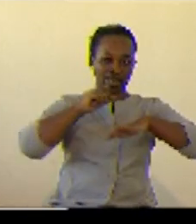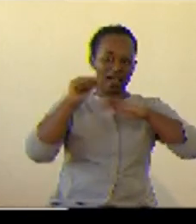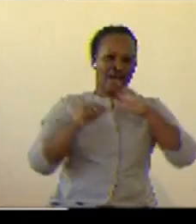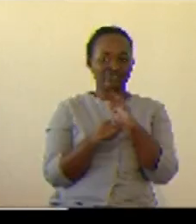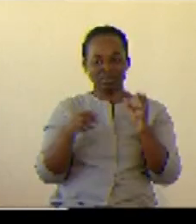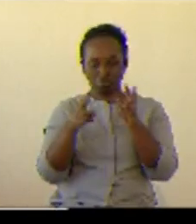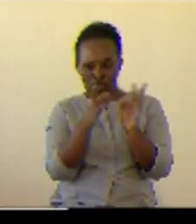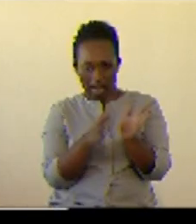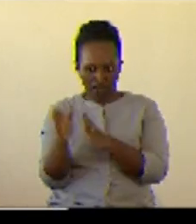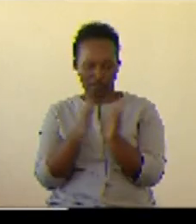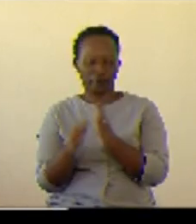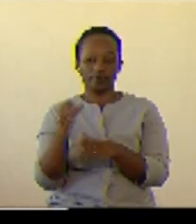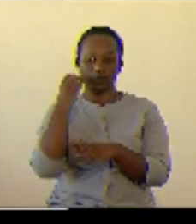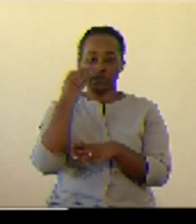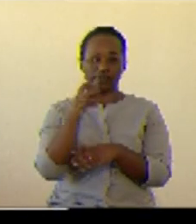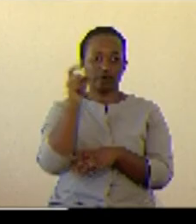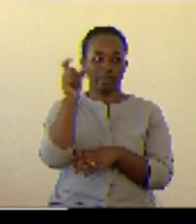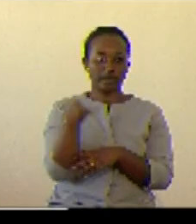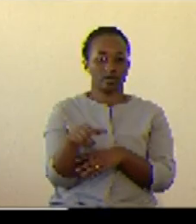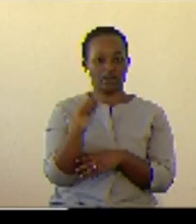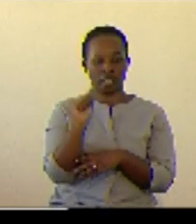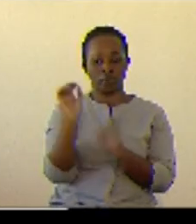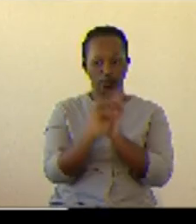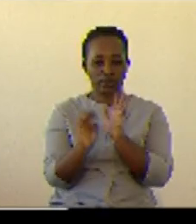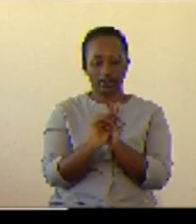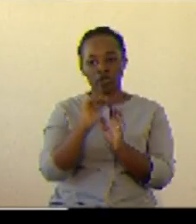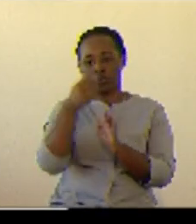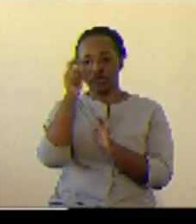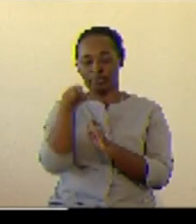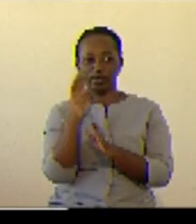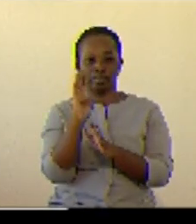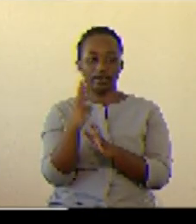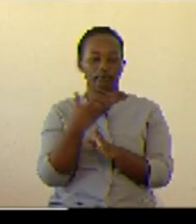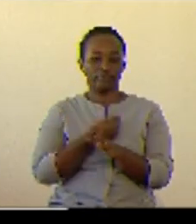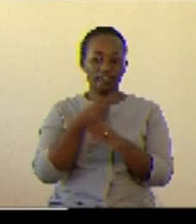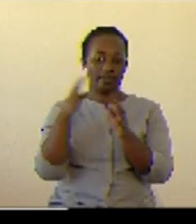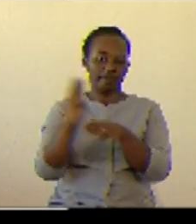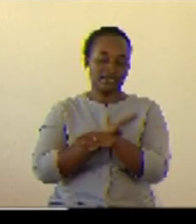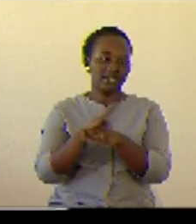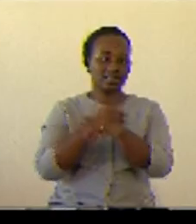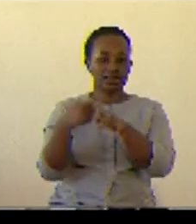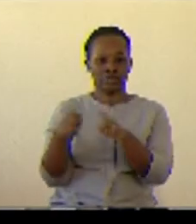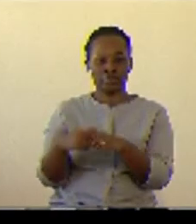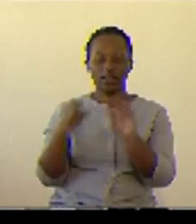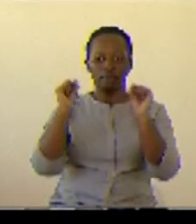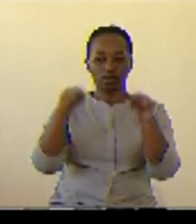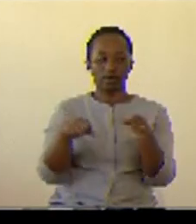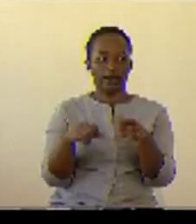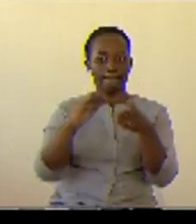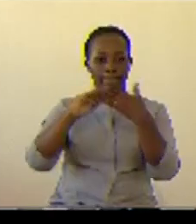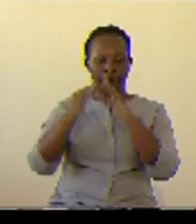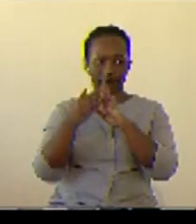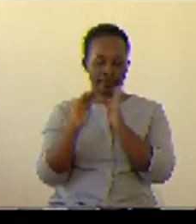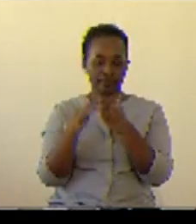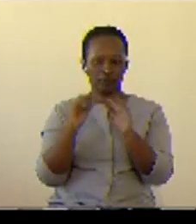arrangement. If you are person A, this is person B, you are running different businesses, you may pool